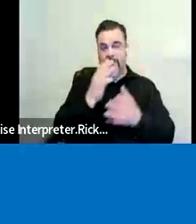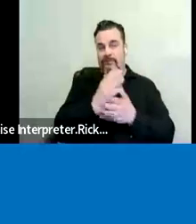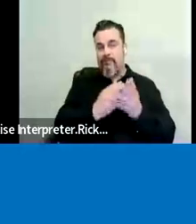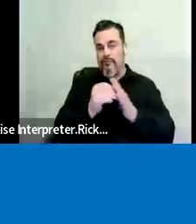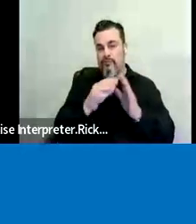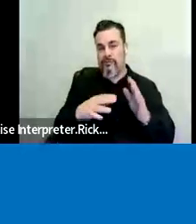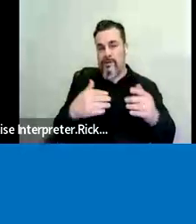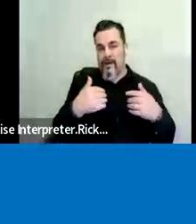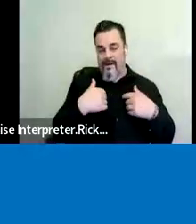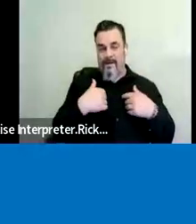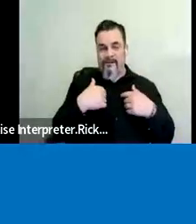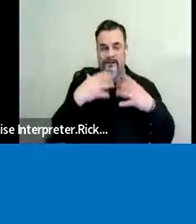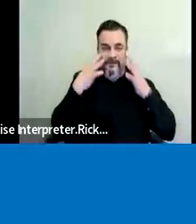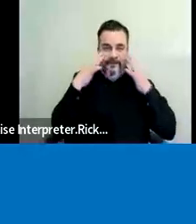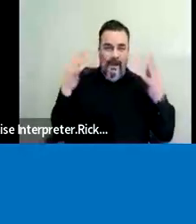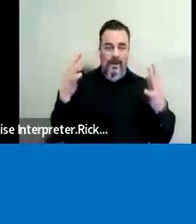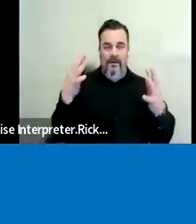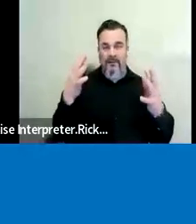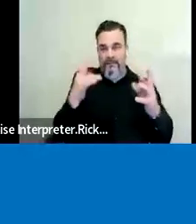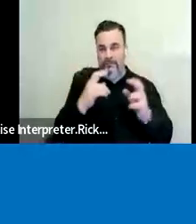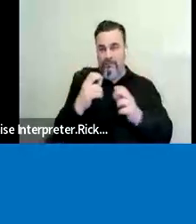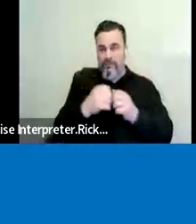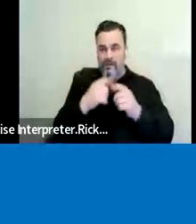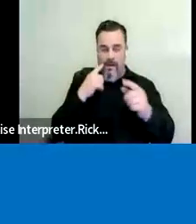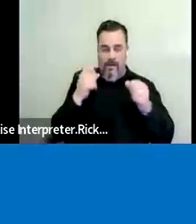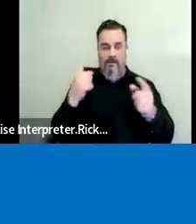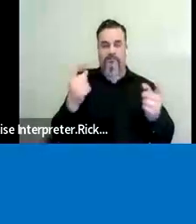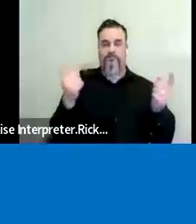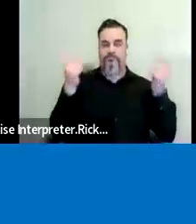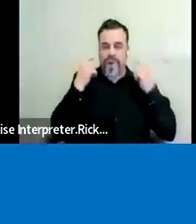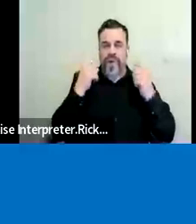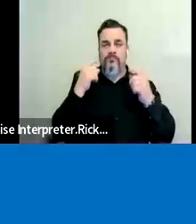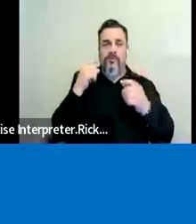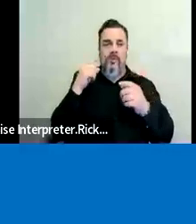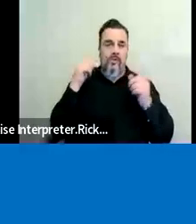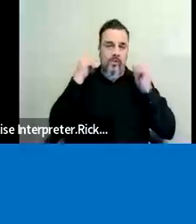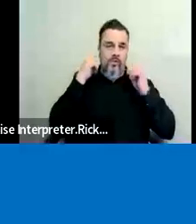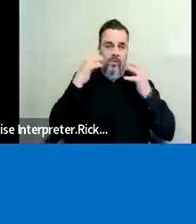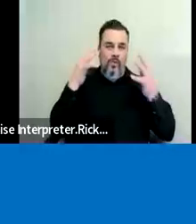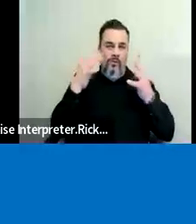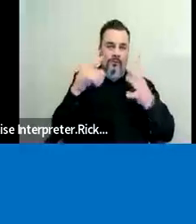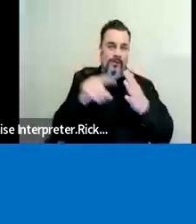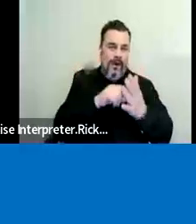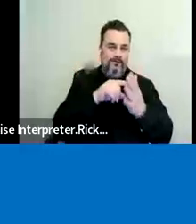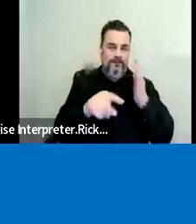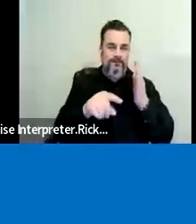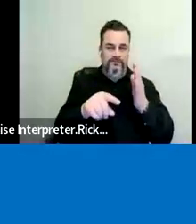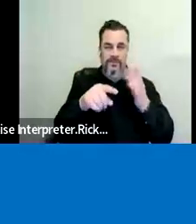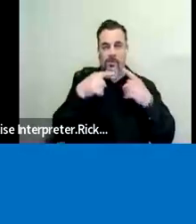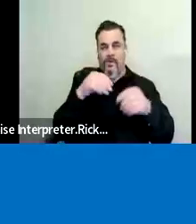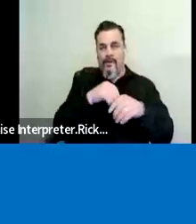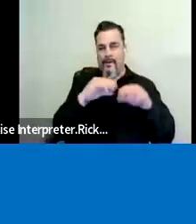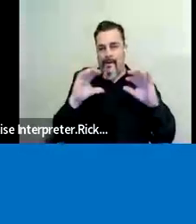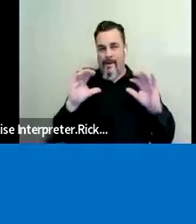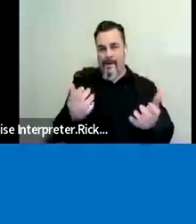have sound issues with loud noise, so they wear noise canceling headphones for while they're in